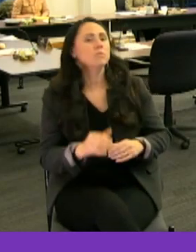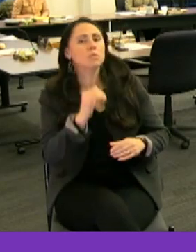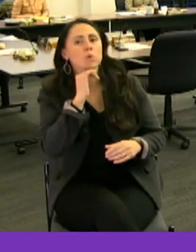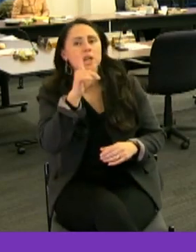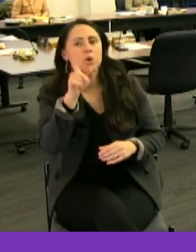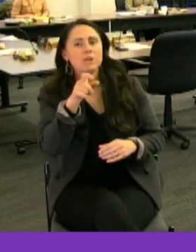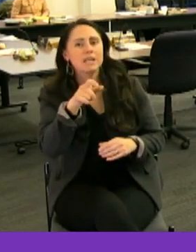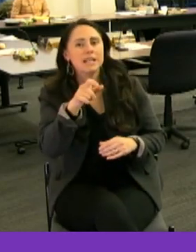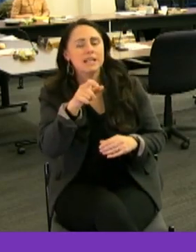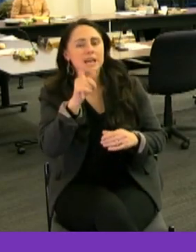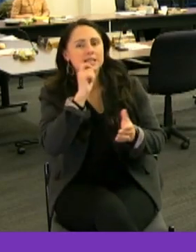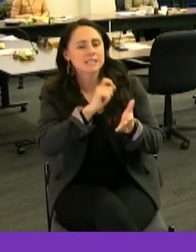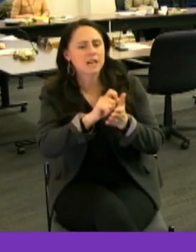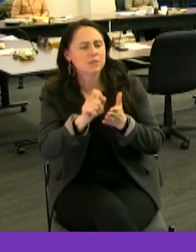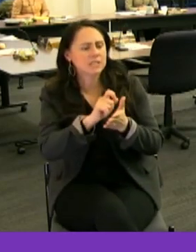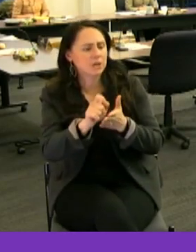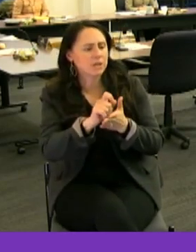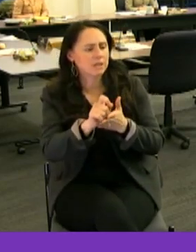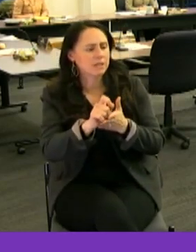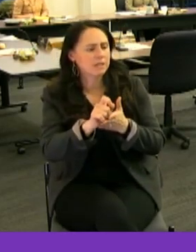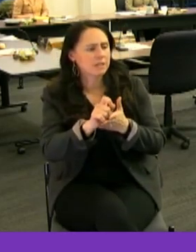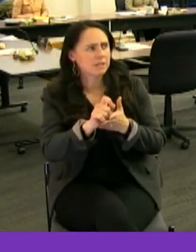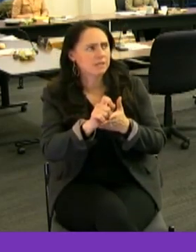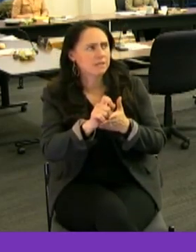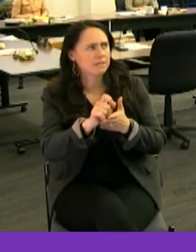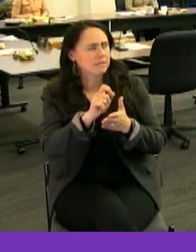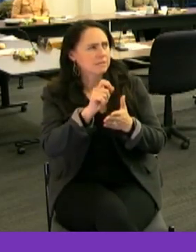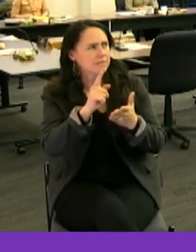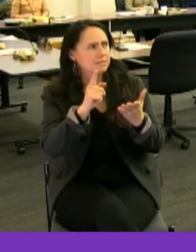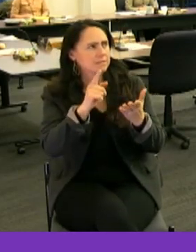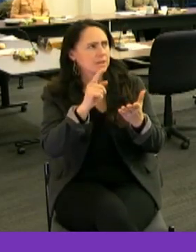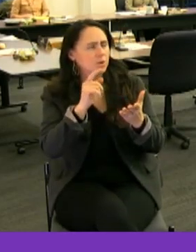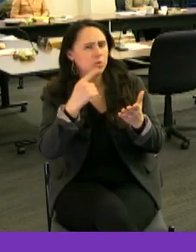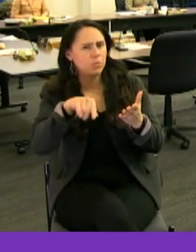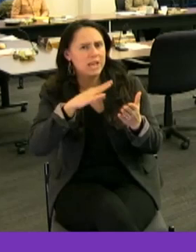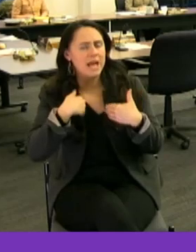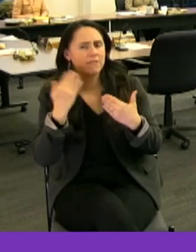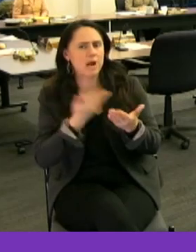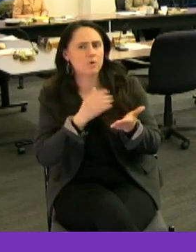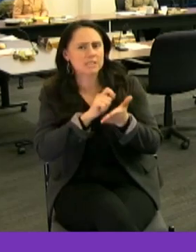a secretary pro tem because we have our secretary here.